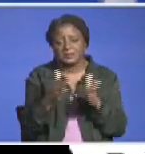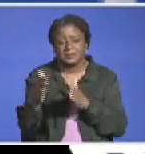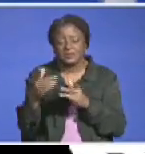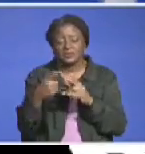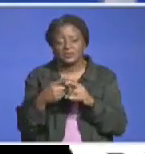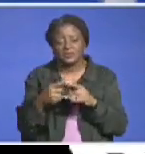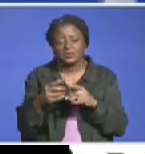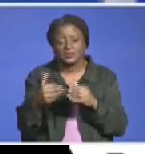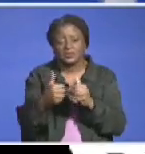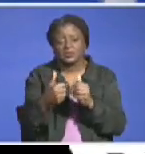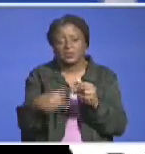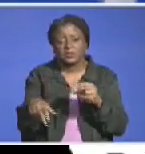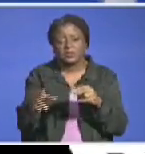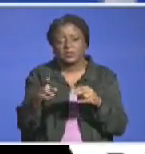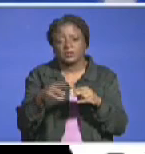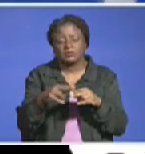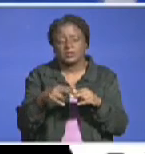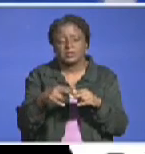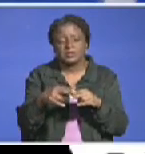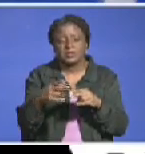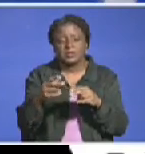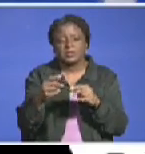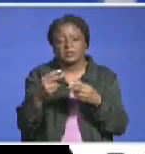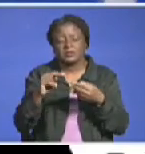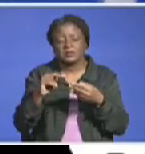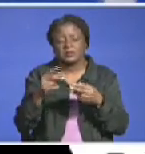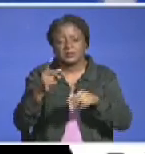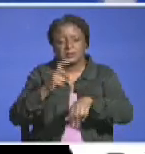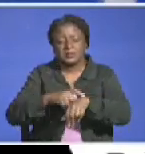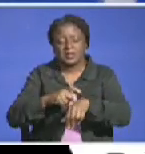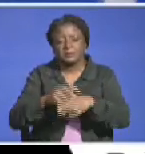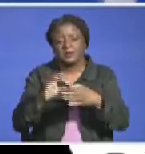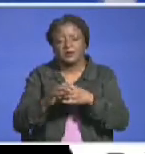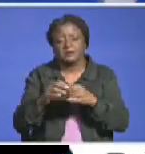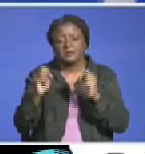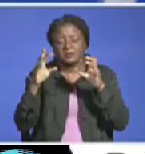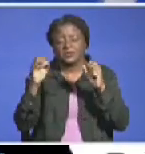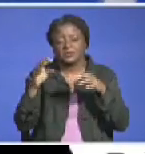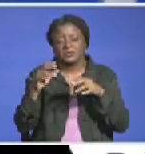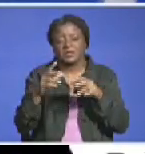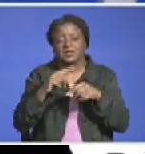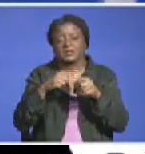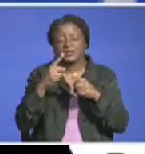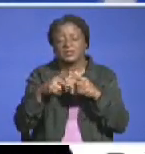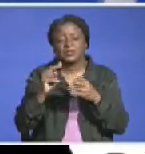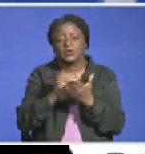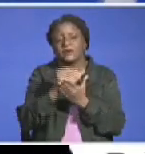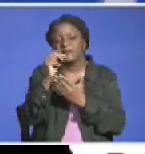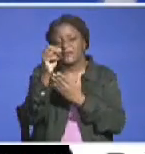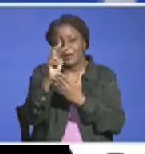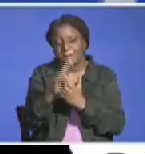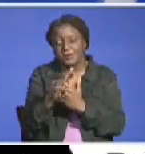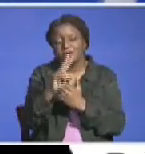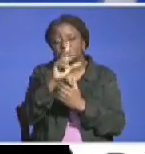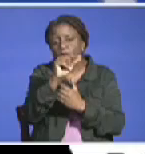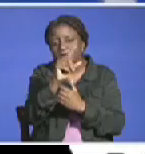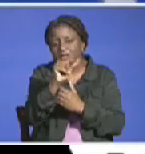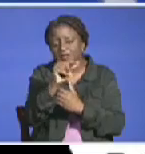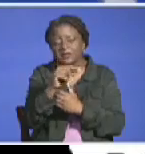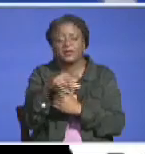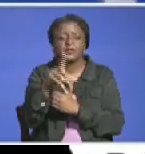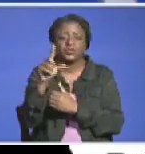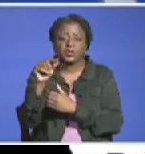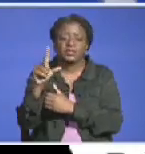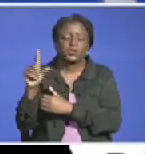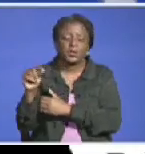to extend the state of emergency until November 30th, 2020. Prime Minister Minnis tabled the resolution in